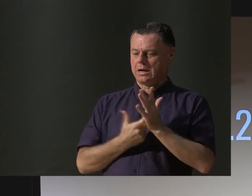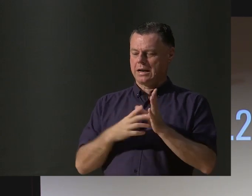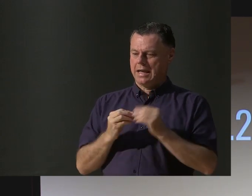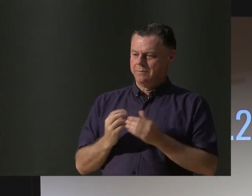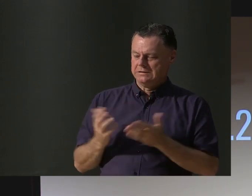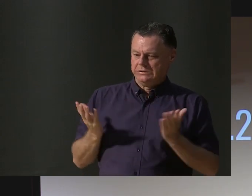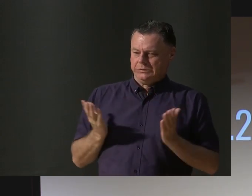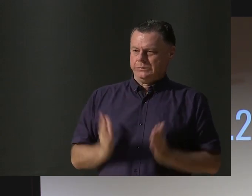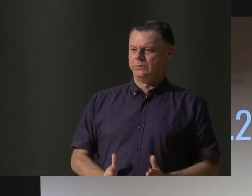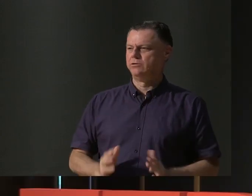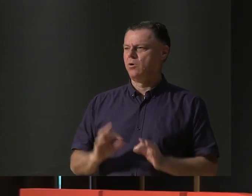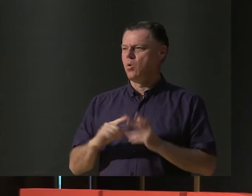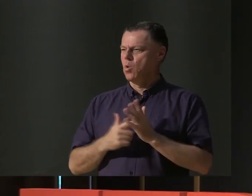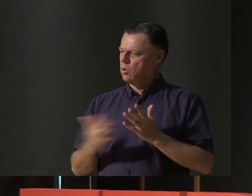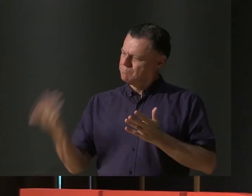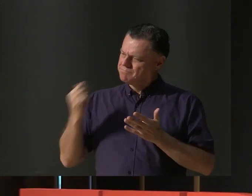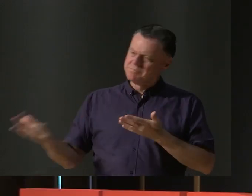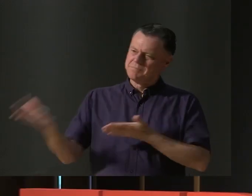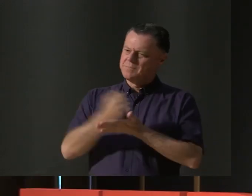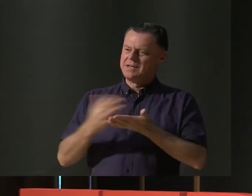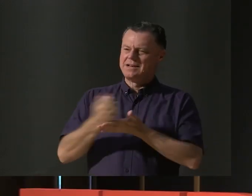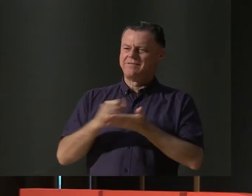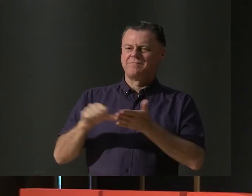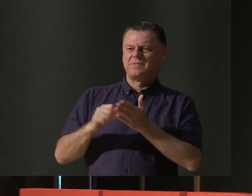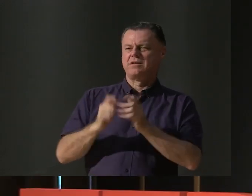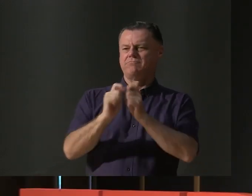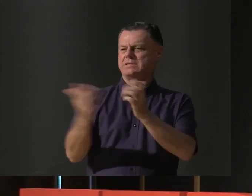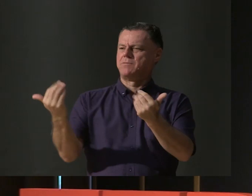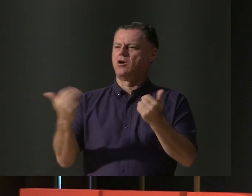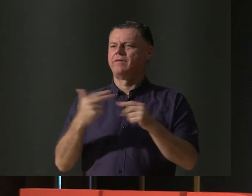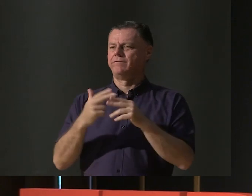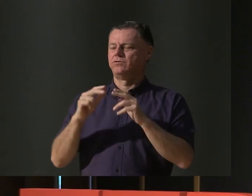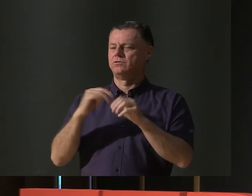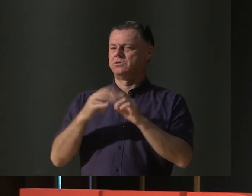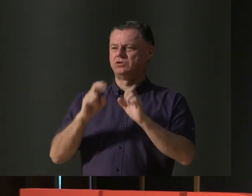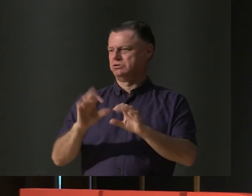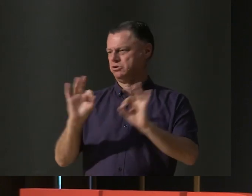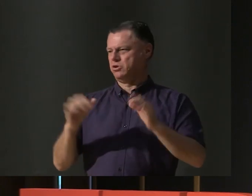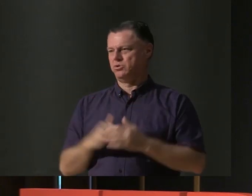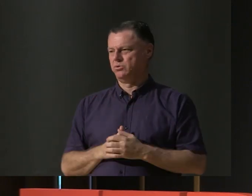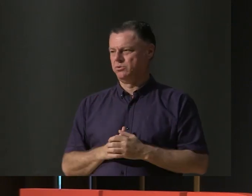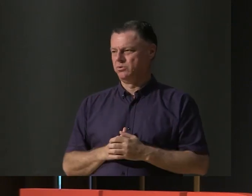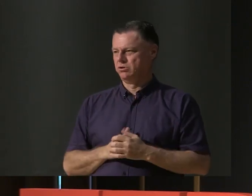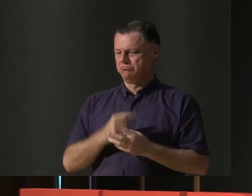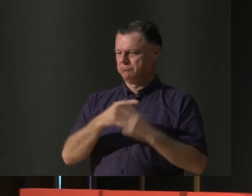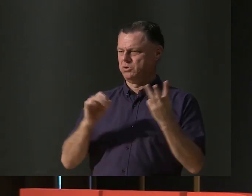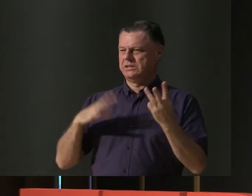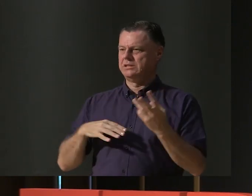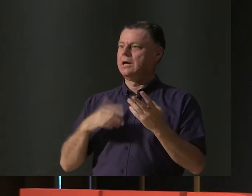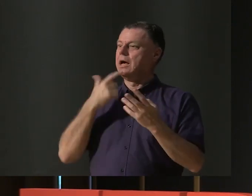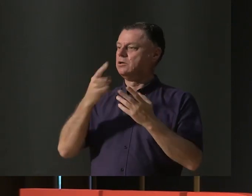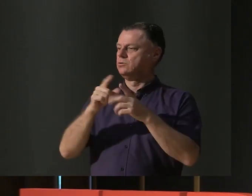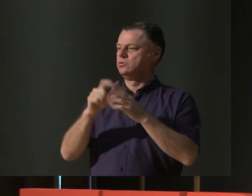more medical research. No, what I'm asking you to do is far more influential. And that